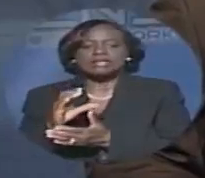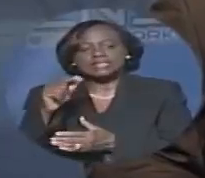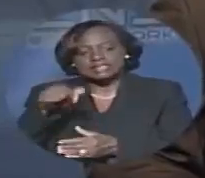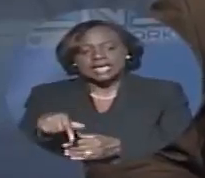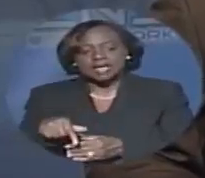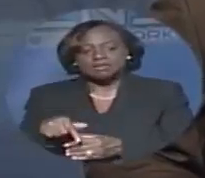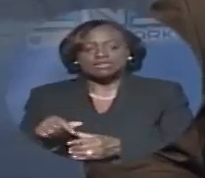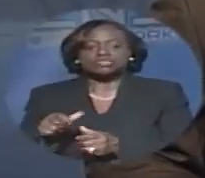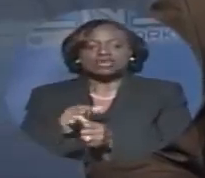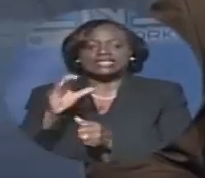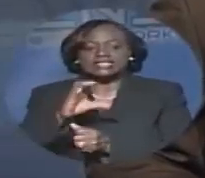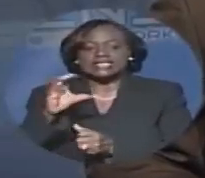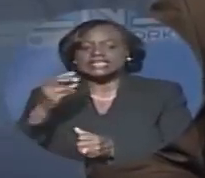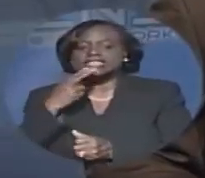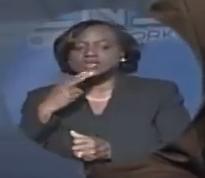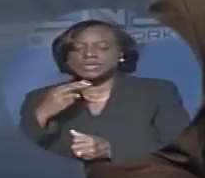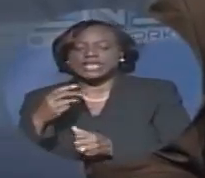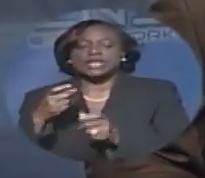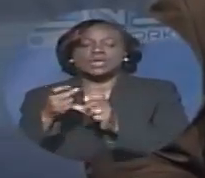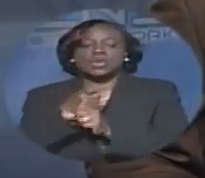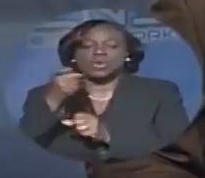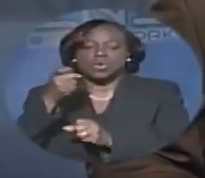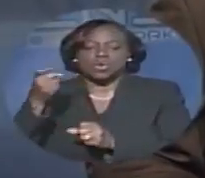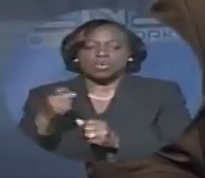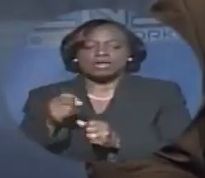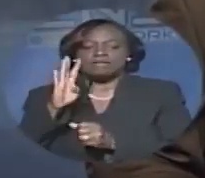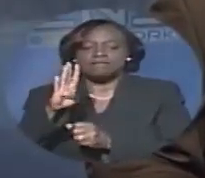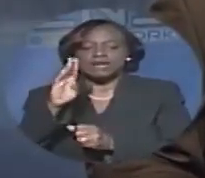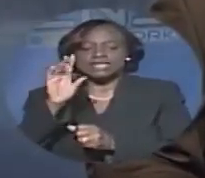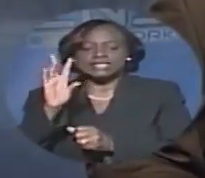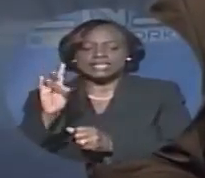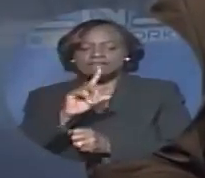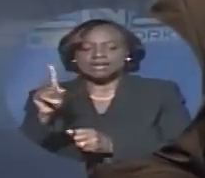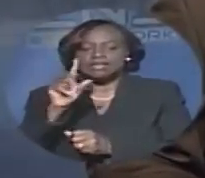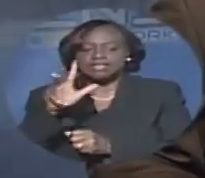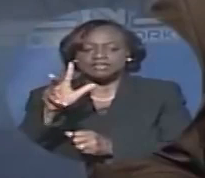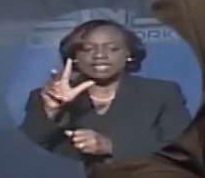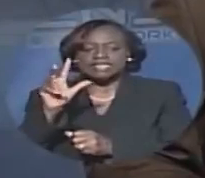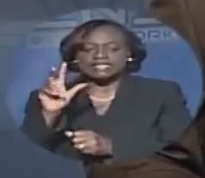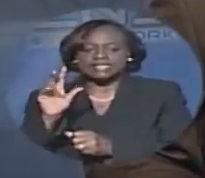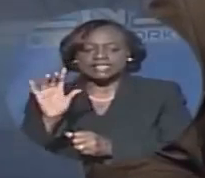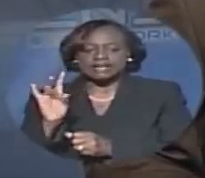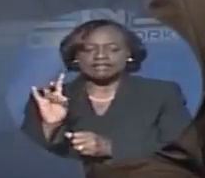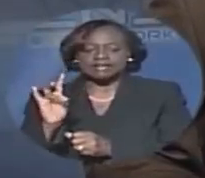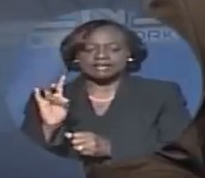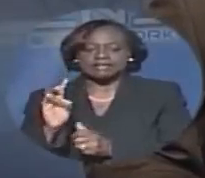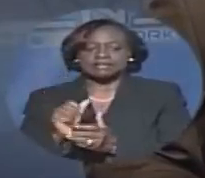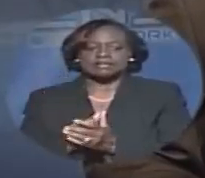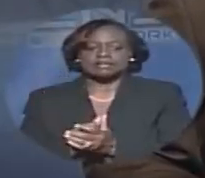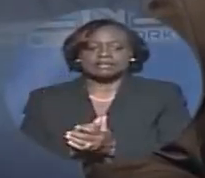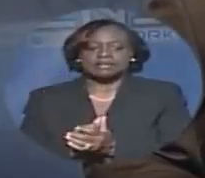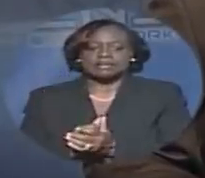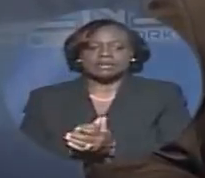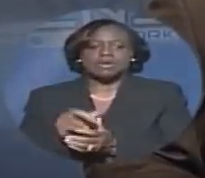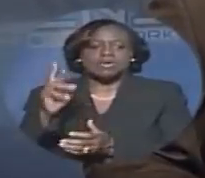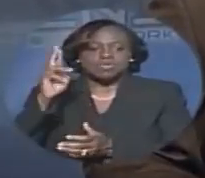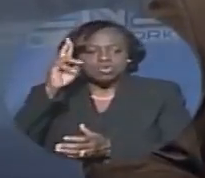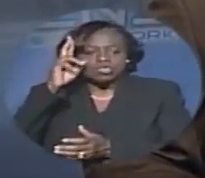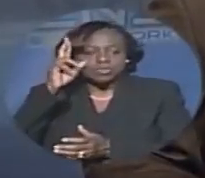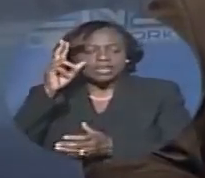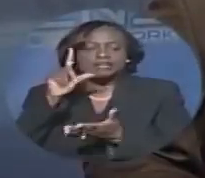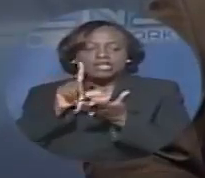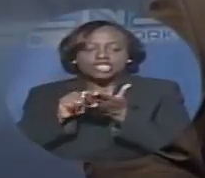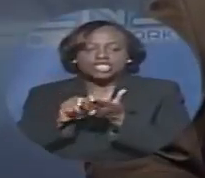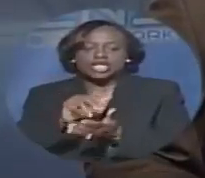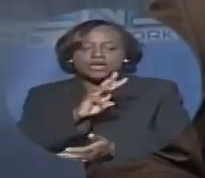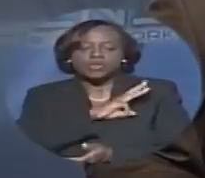down the stretch, CC Sweeting would pull away for a 47-37 victory. Roosevelt Chicken Wiley, he led the way in the win